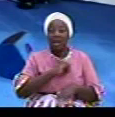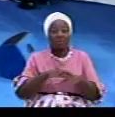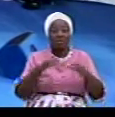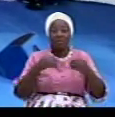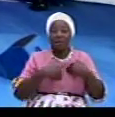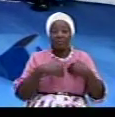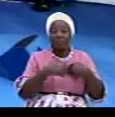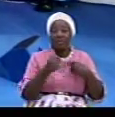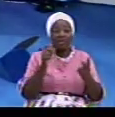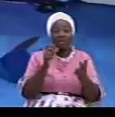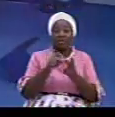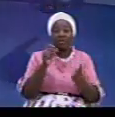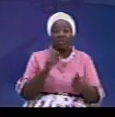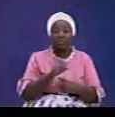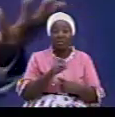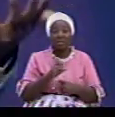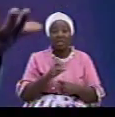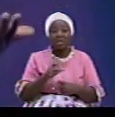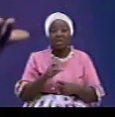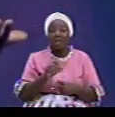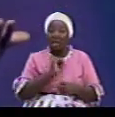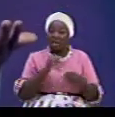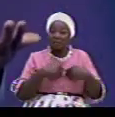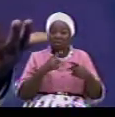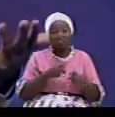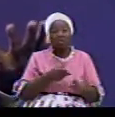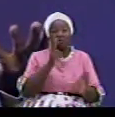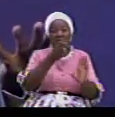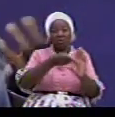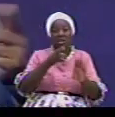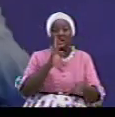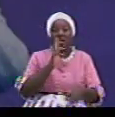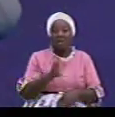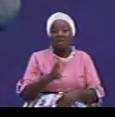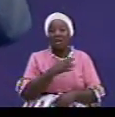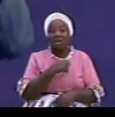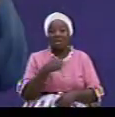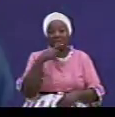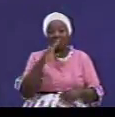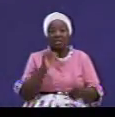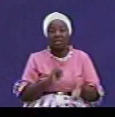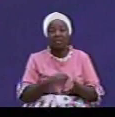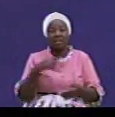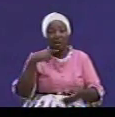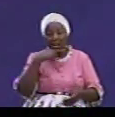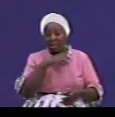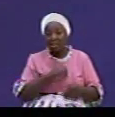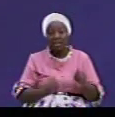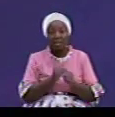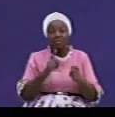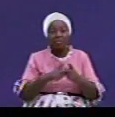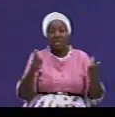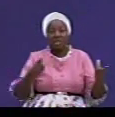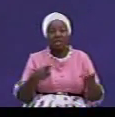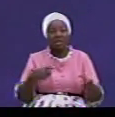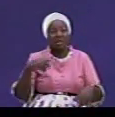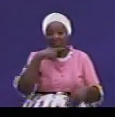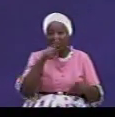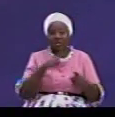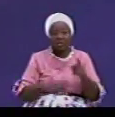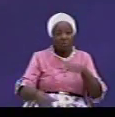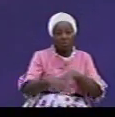to cover her up. I have to tell the lie, a bigger lie, to cover the